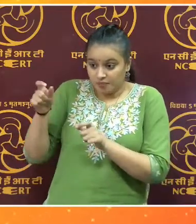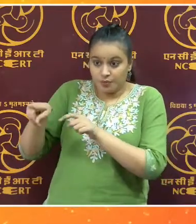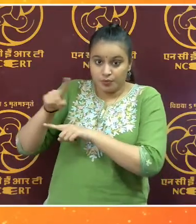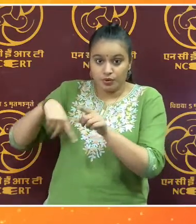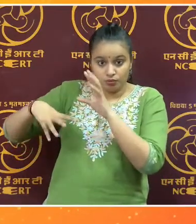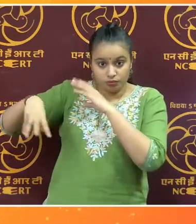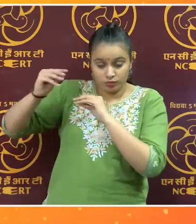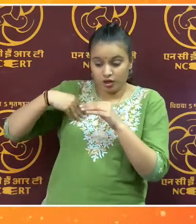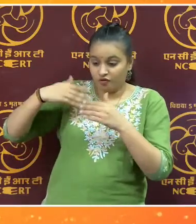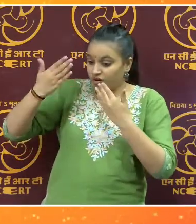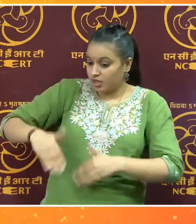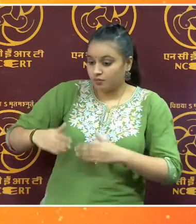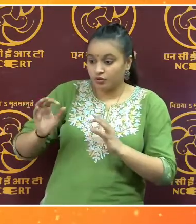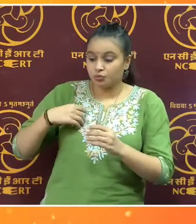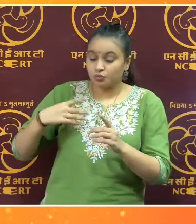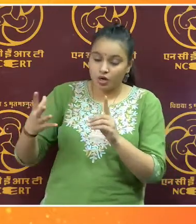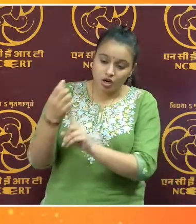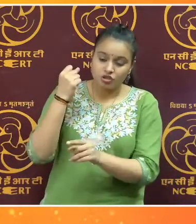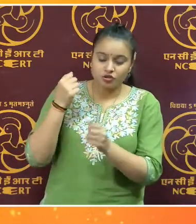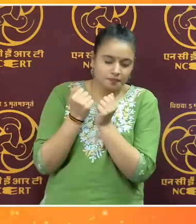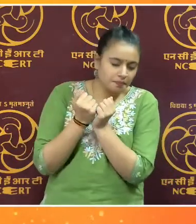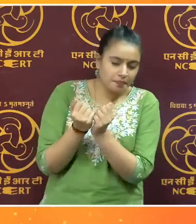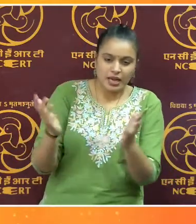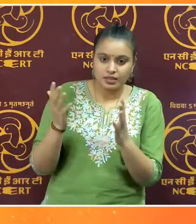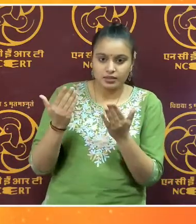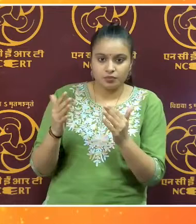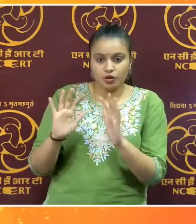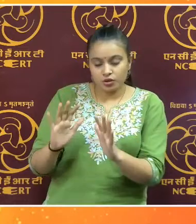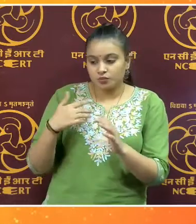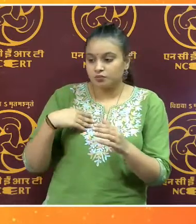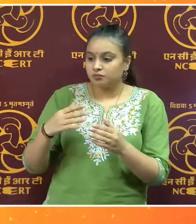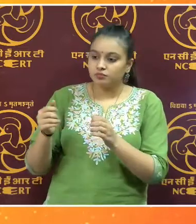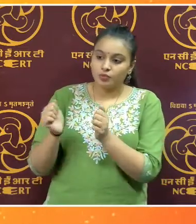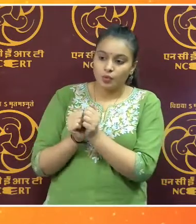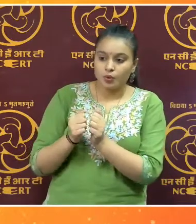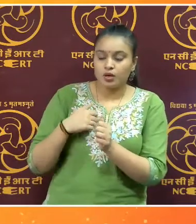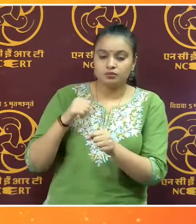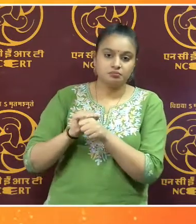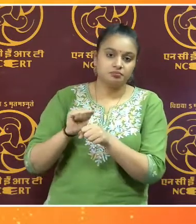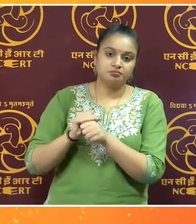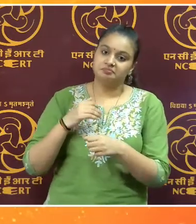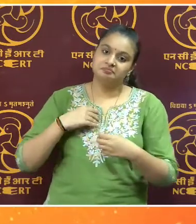no limit to what I can achieve it. It is so pleasant working with you, Mr. Anil.